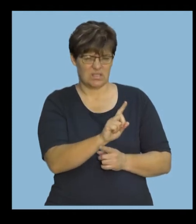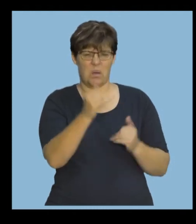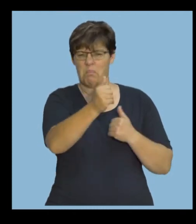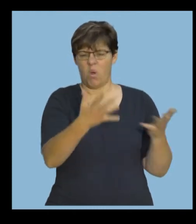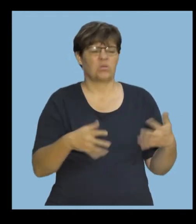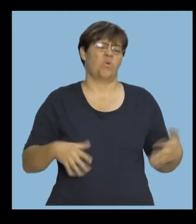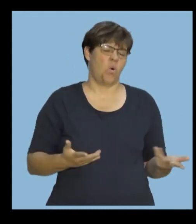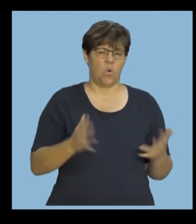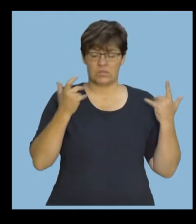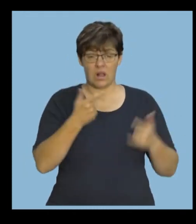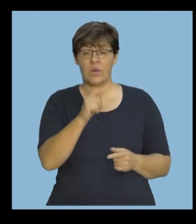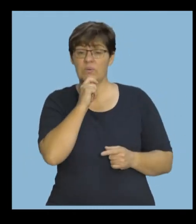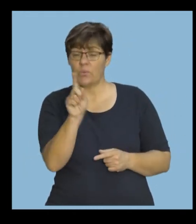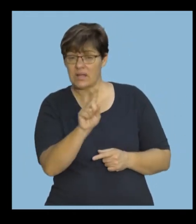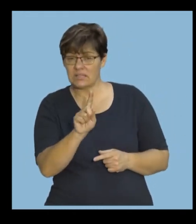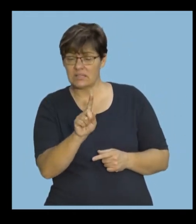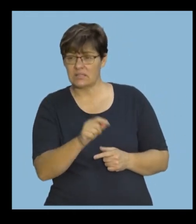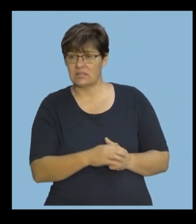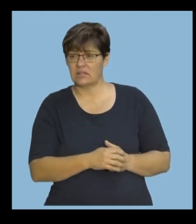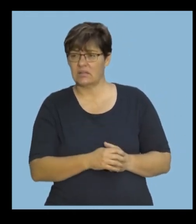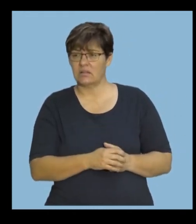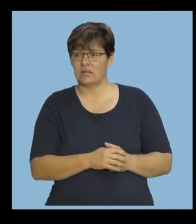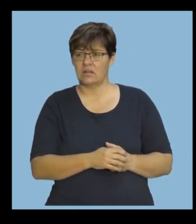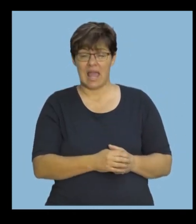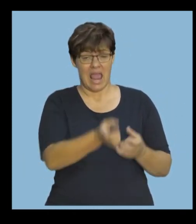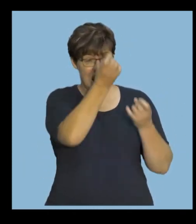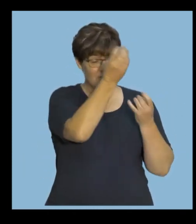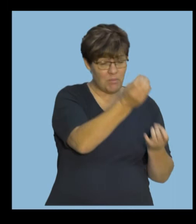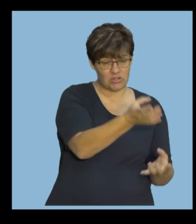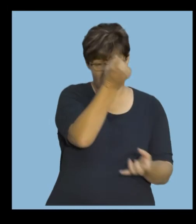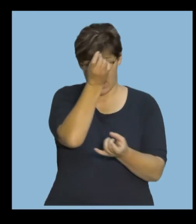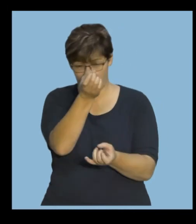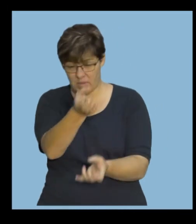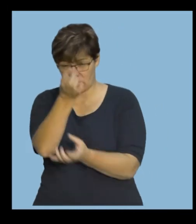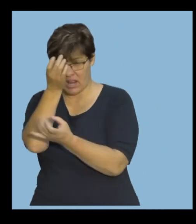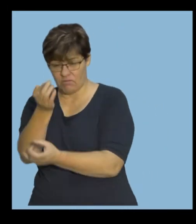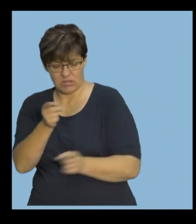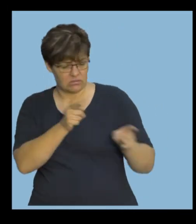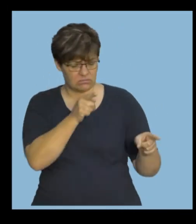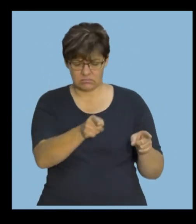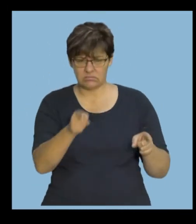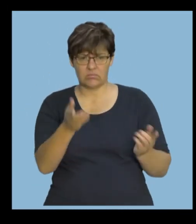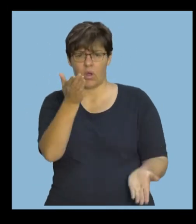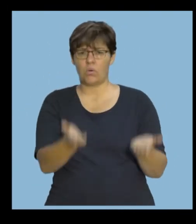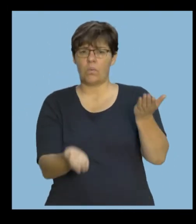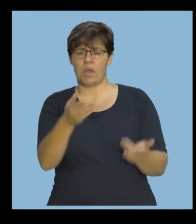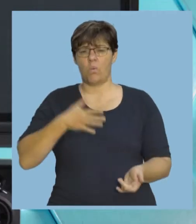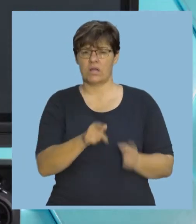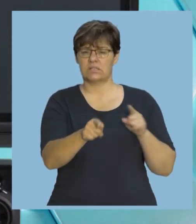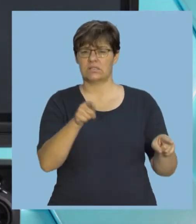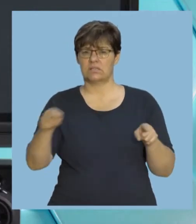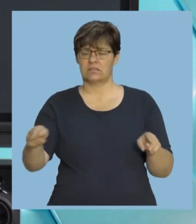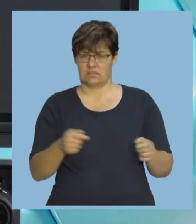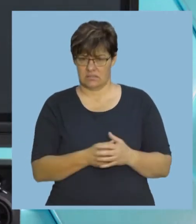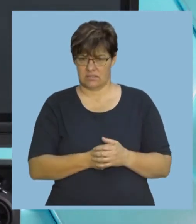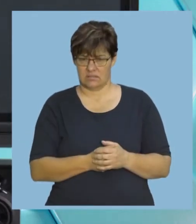So the box plot or the whisker plot is useful when comparing 2 or more sets of data. What does it mean?